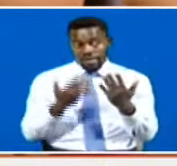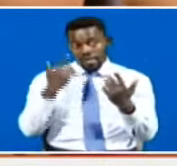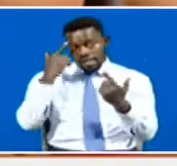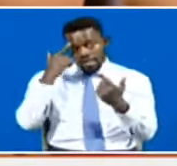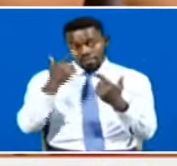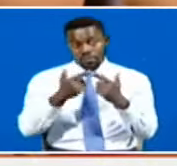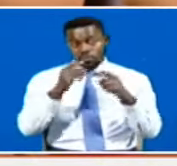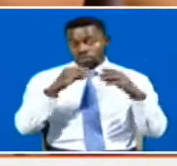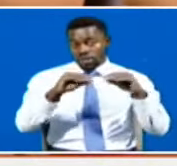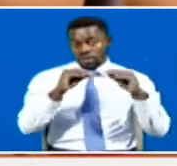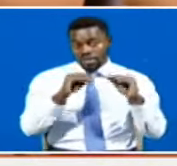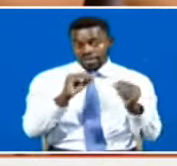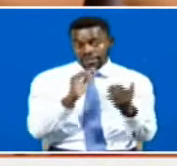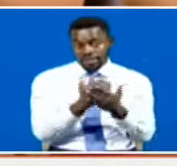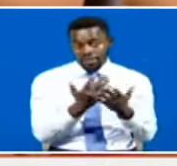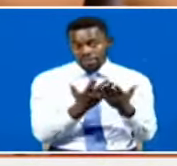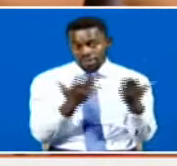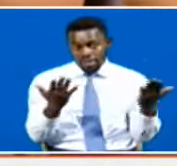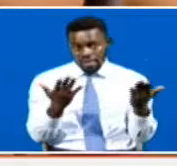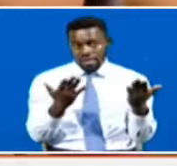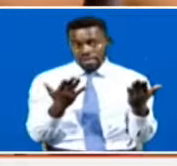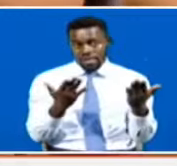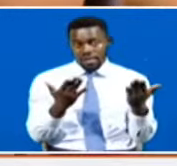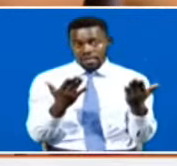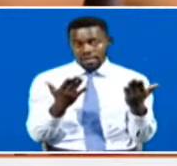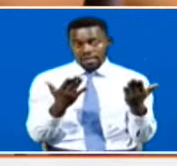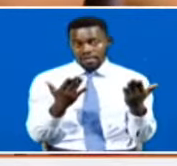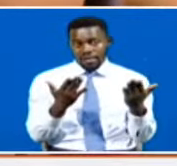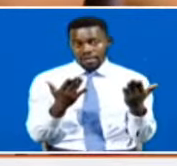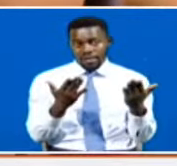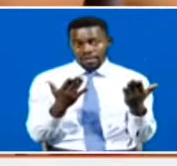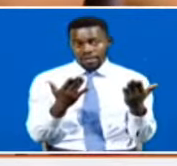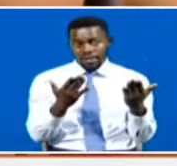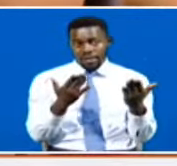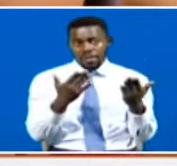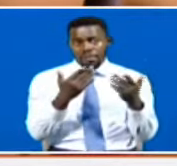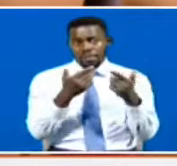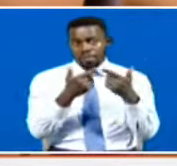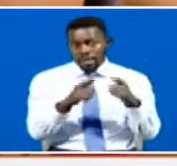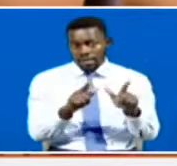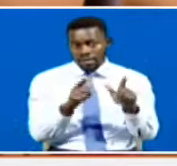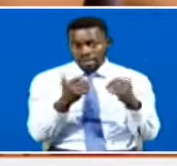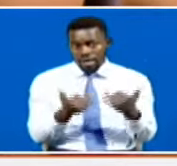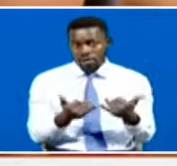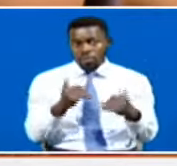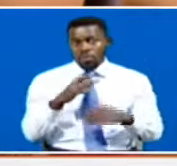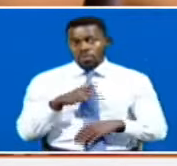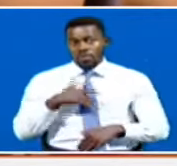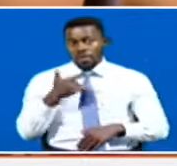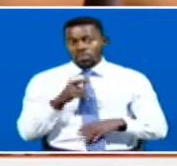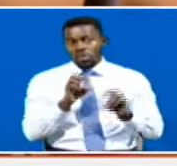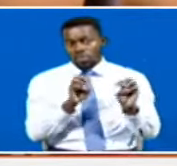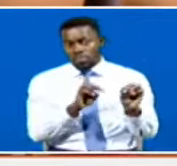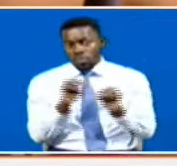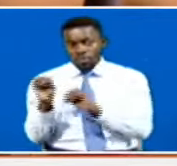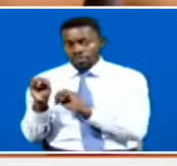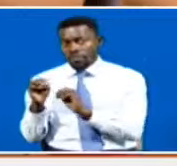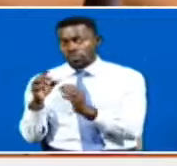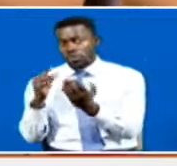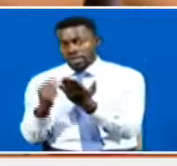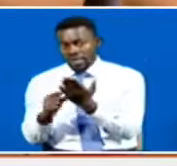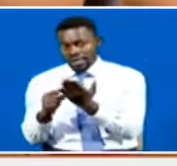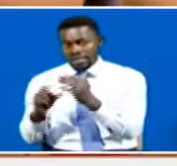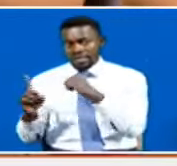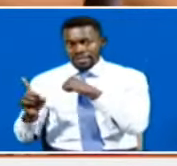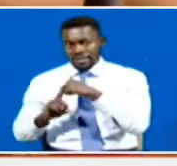certain content at grade 7, which you now feel could move to grade 6.